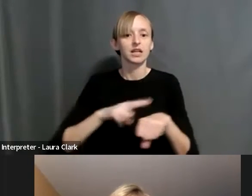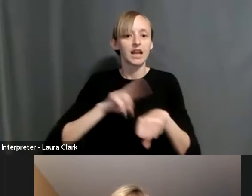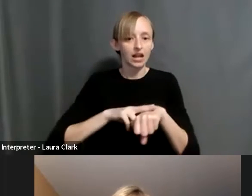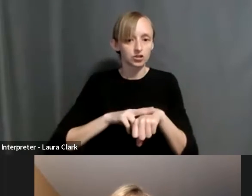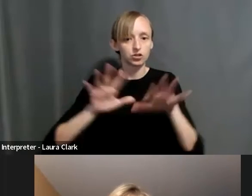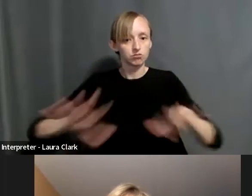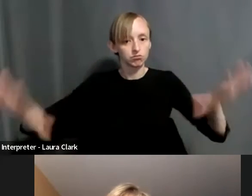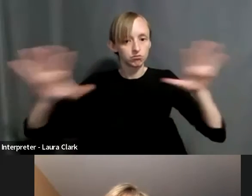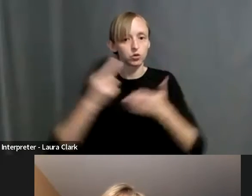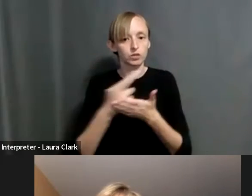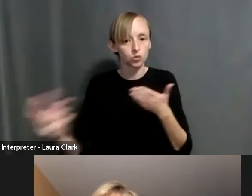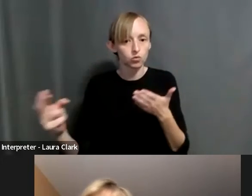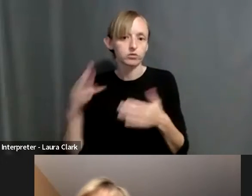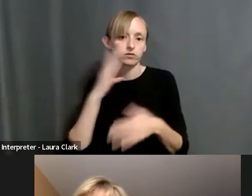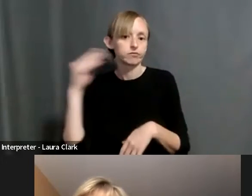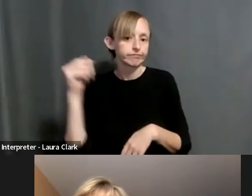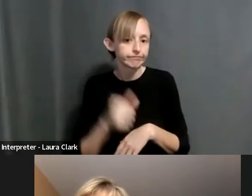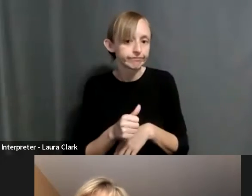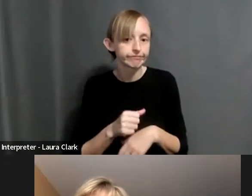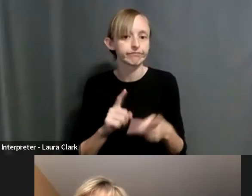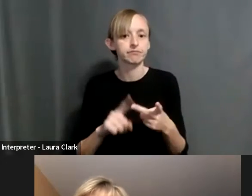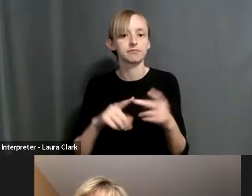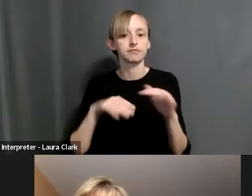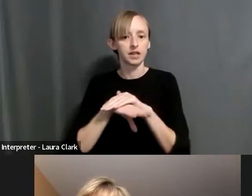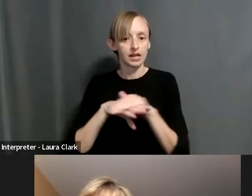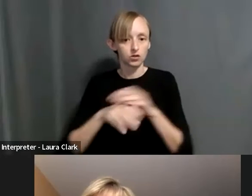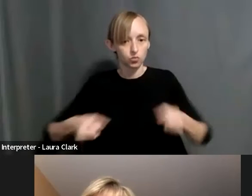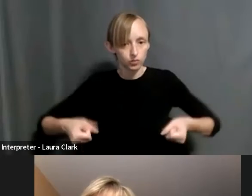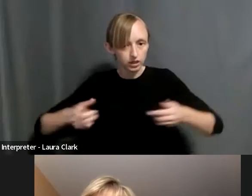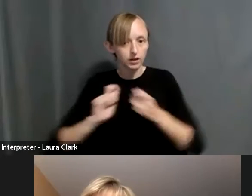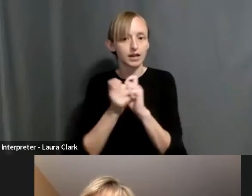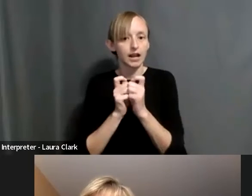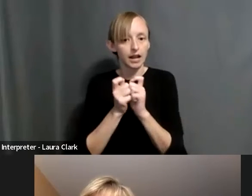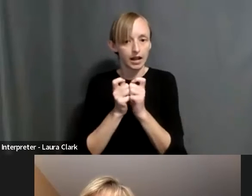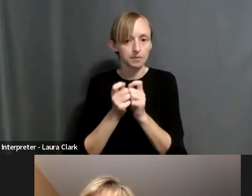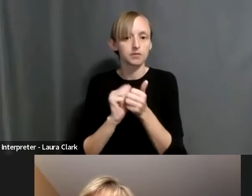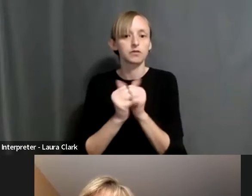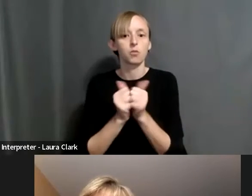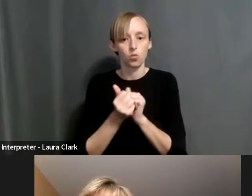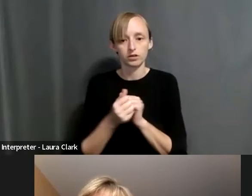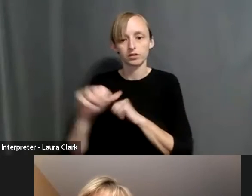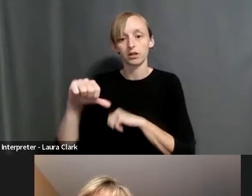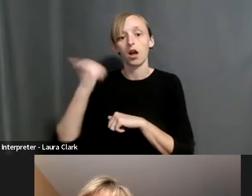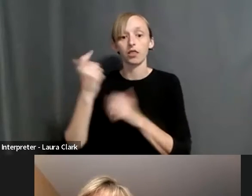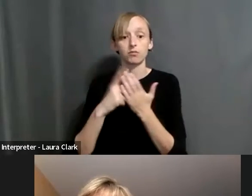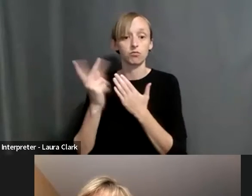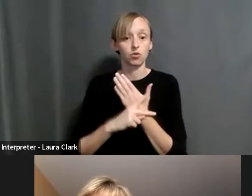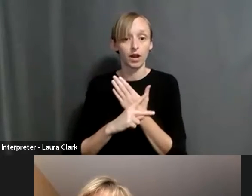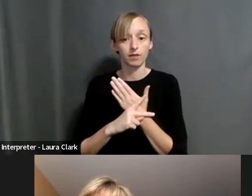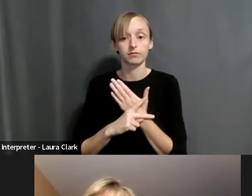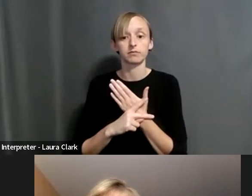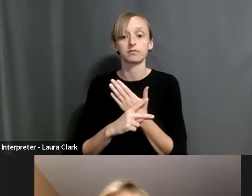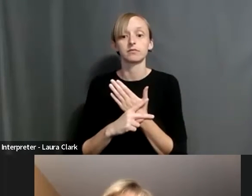resources, access to wheelchair and adaptive sports, some of the other programs that are